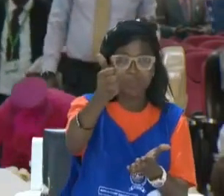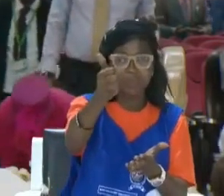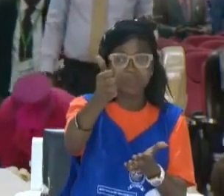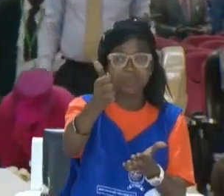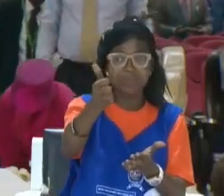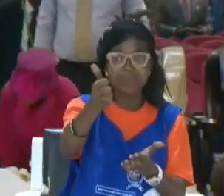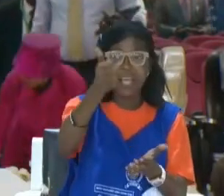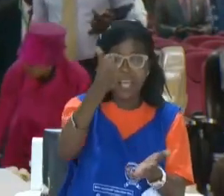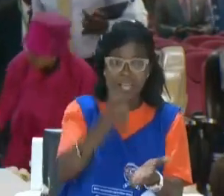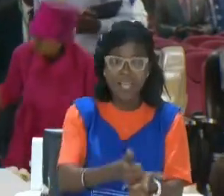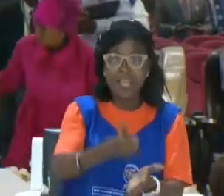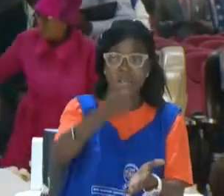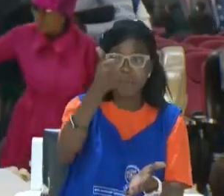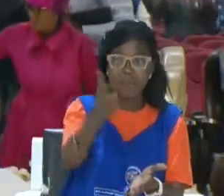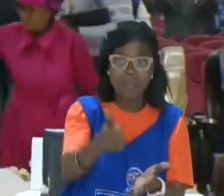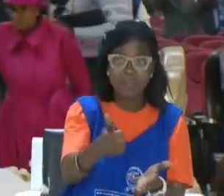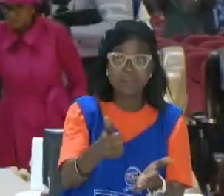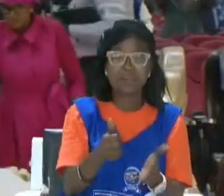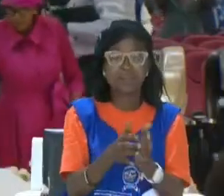Amen.